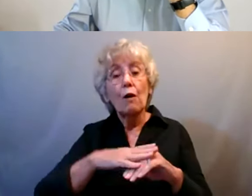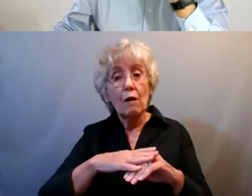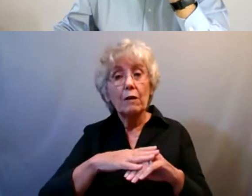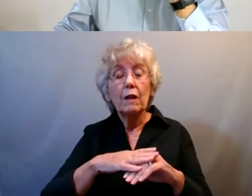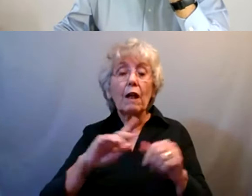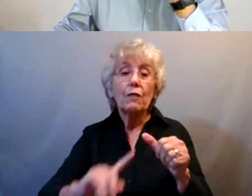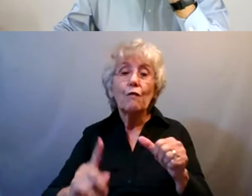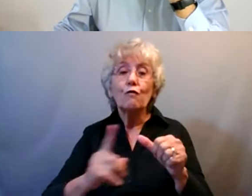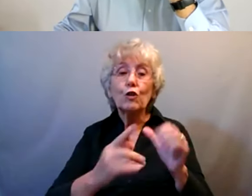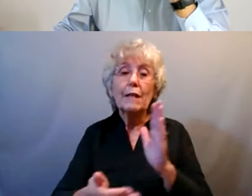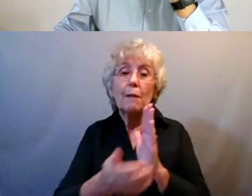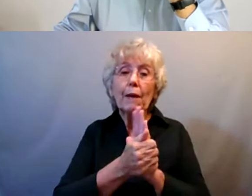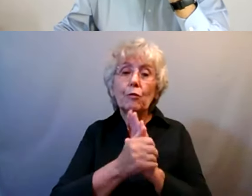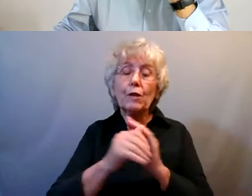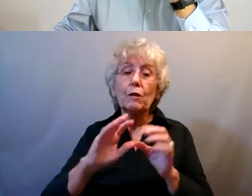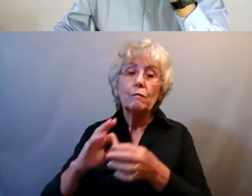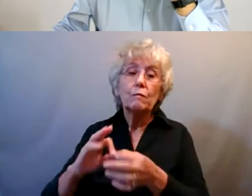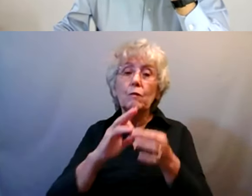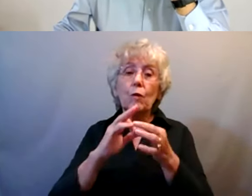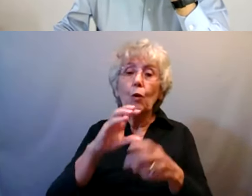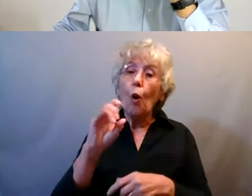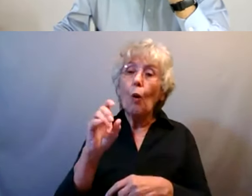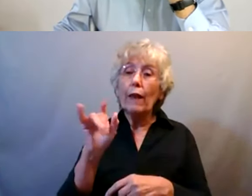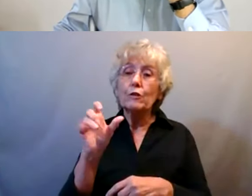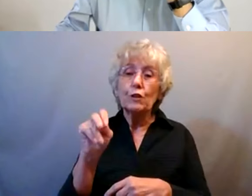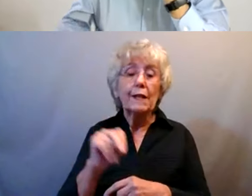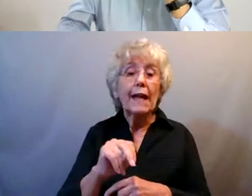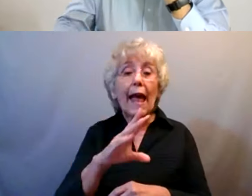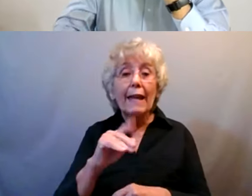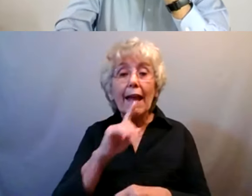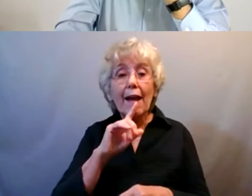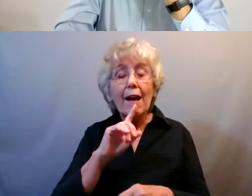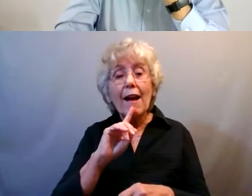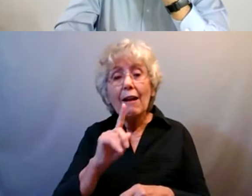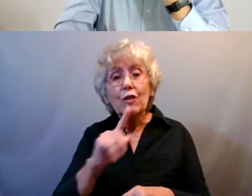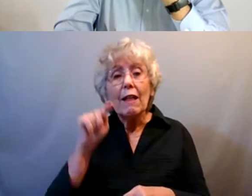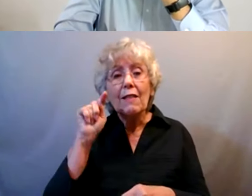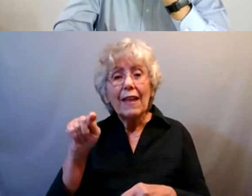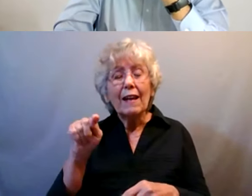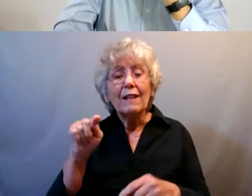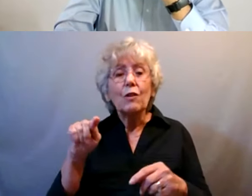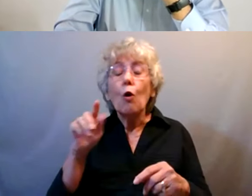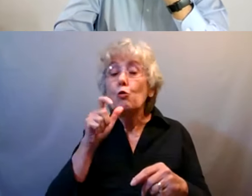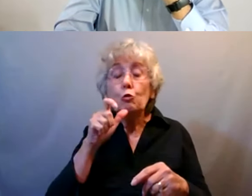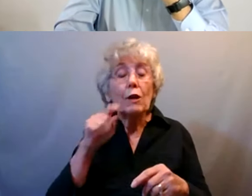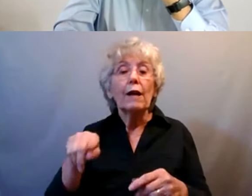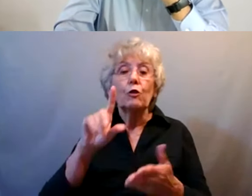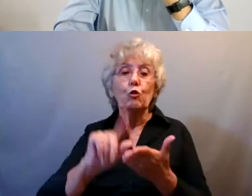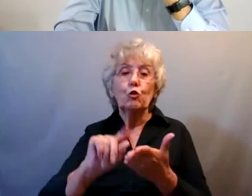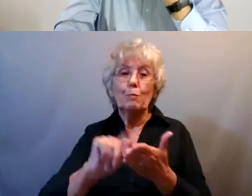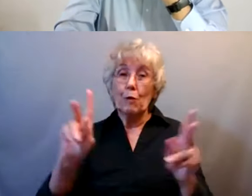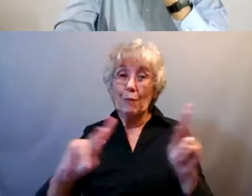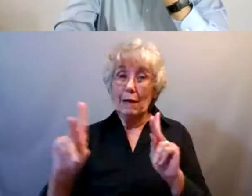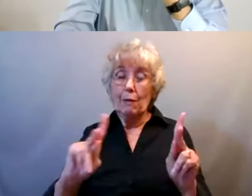the First Amendment Coalition back, and really they are newspaper people. However, when